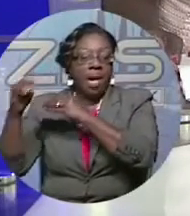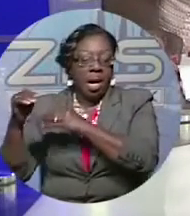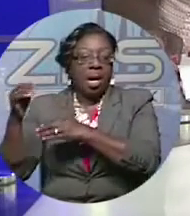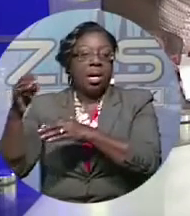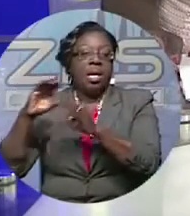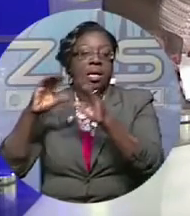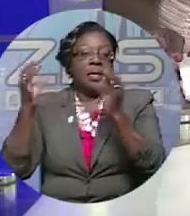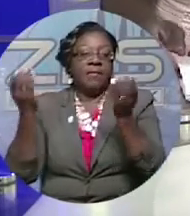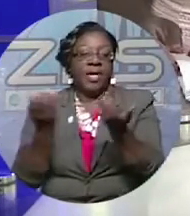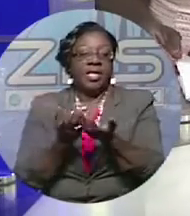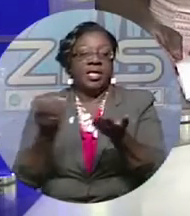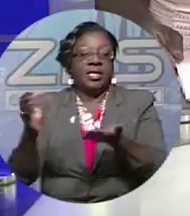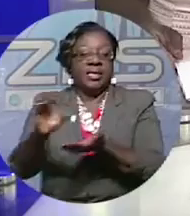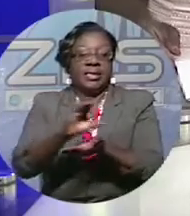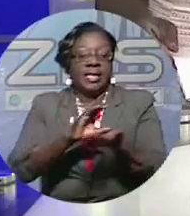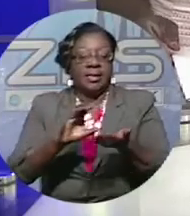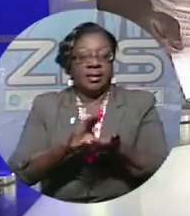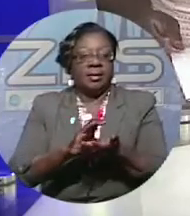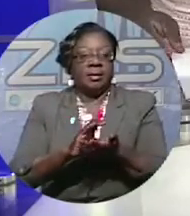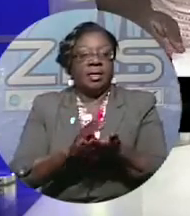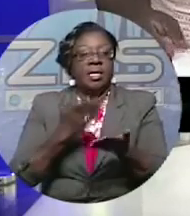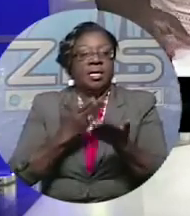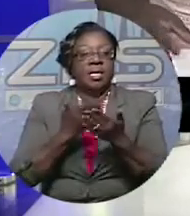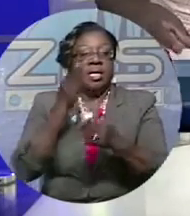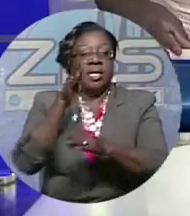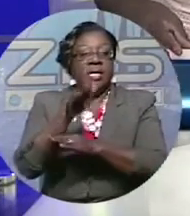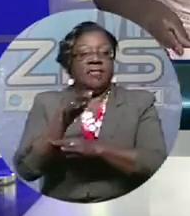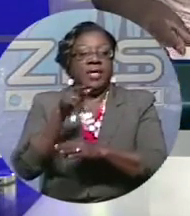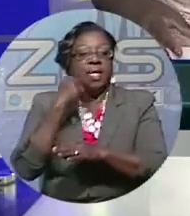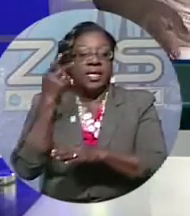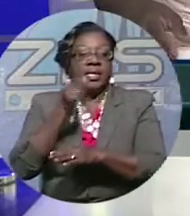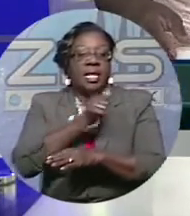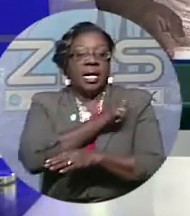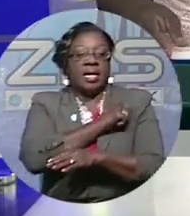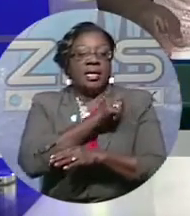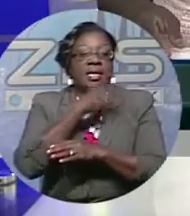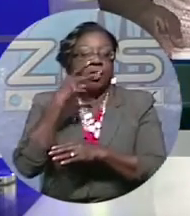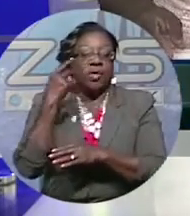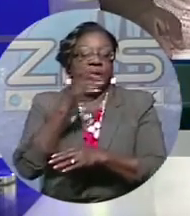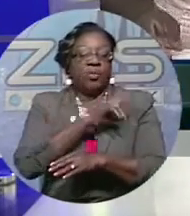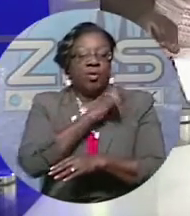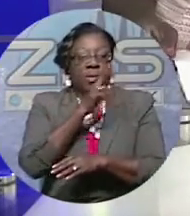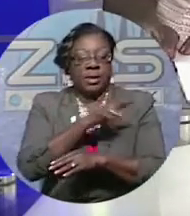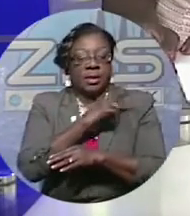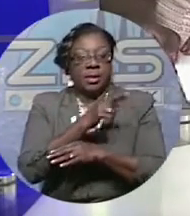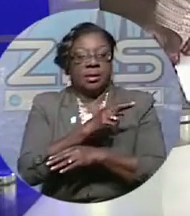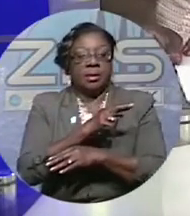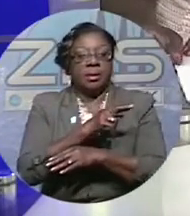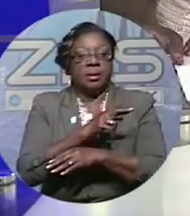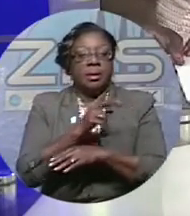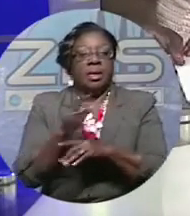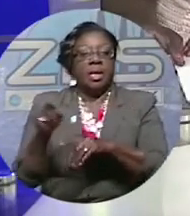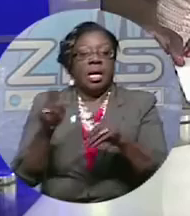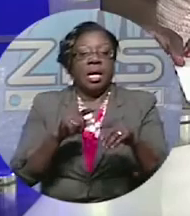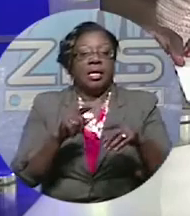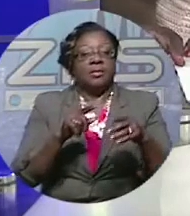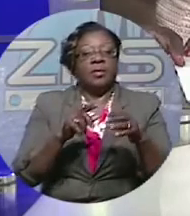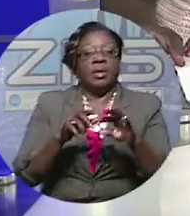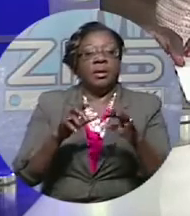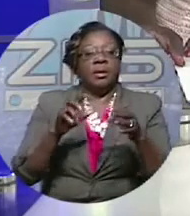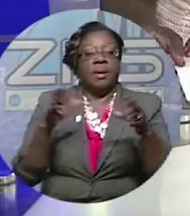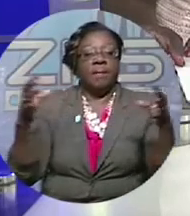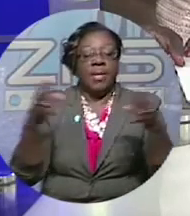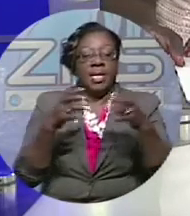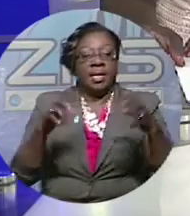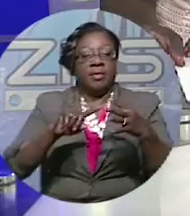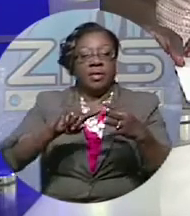some good news at the stalled project. Good evening, everyone. I'm Keishla Adderley. And I'm Charisma Robinson. As preliminary meetings took place ahead